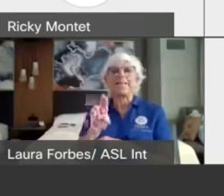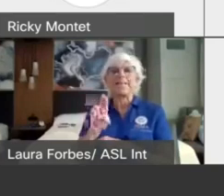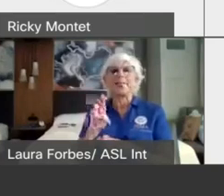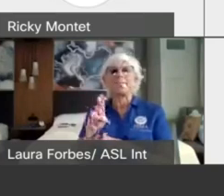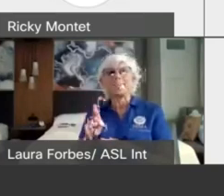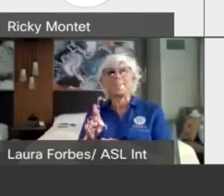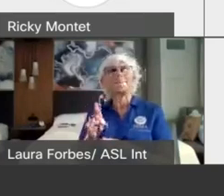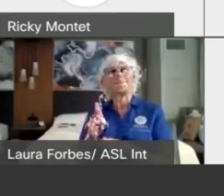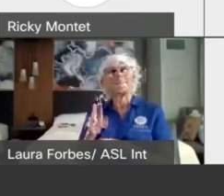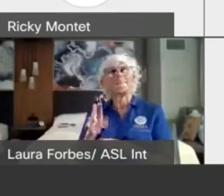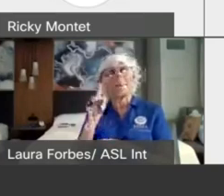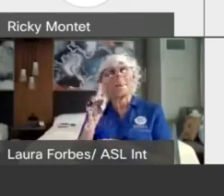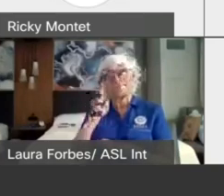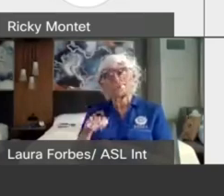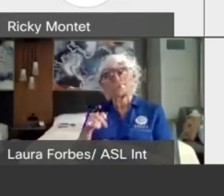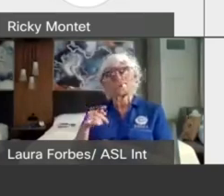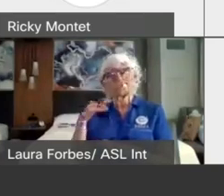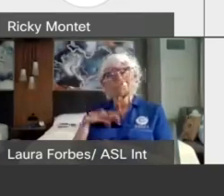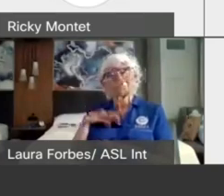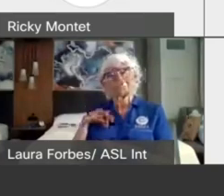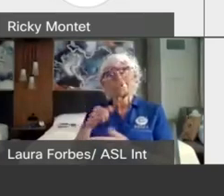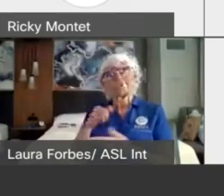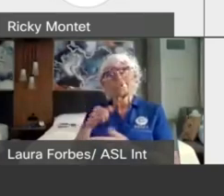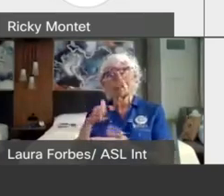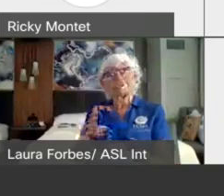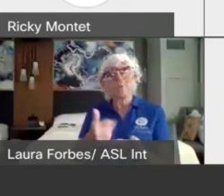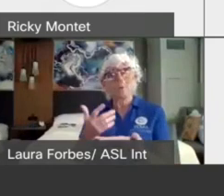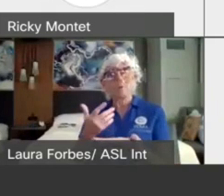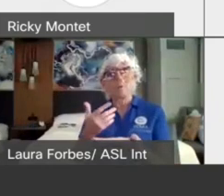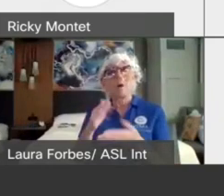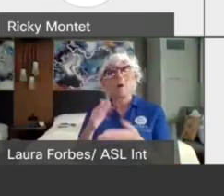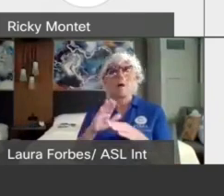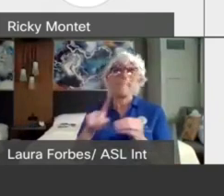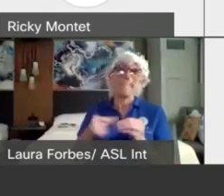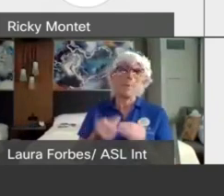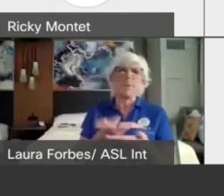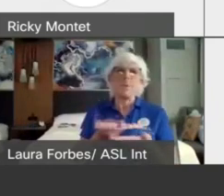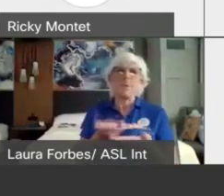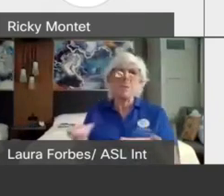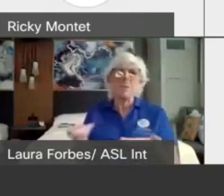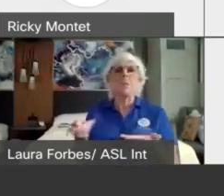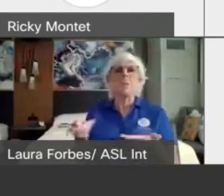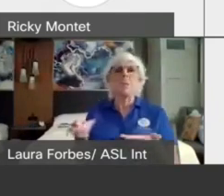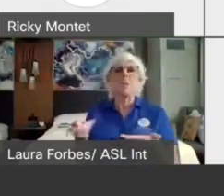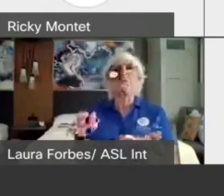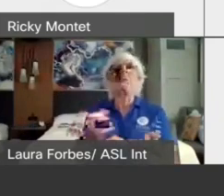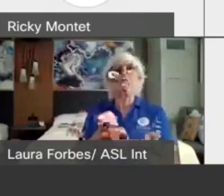some knowledge and on resources and the status of our resources available to you and